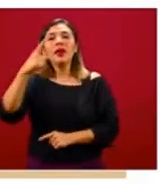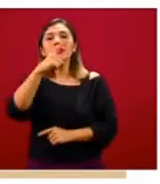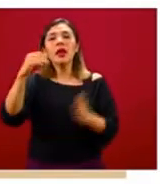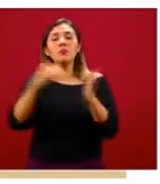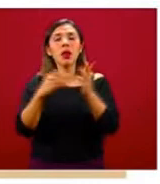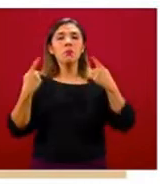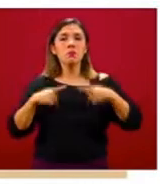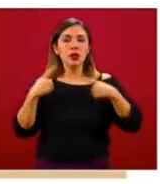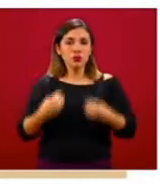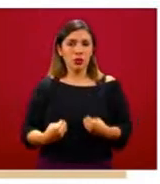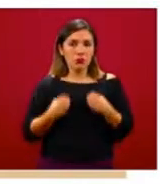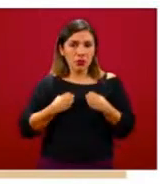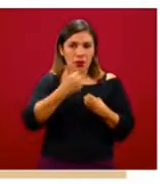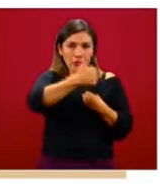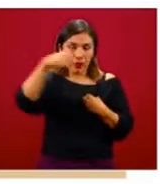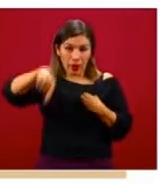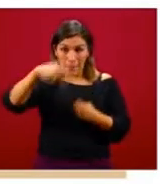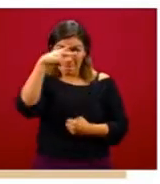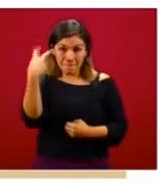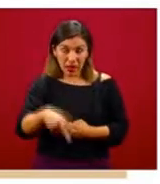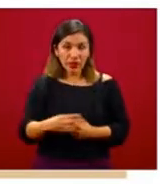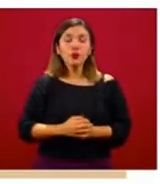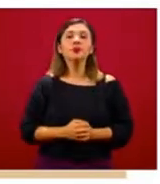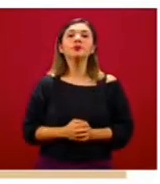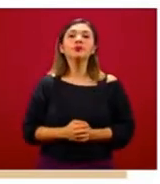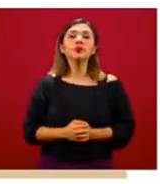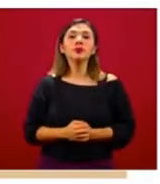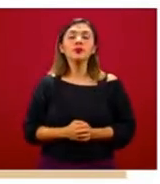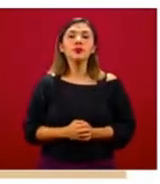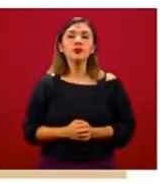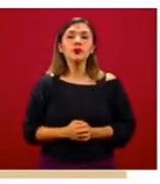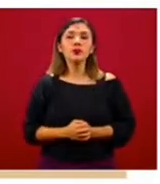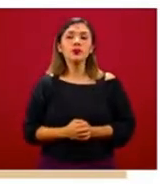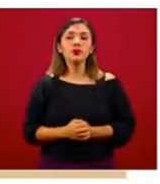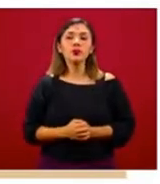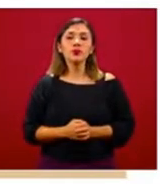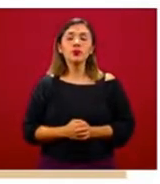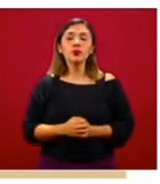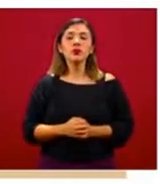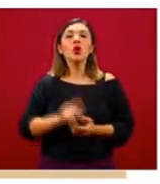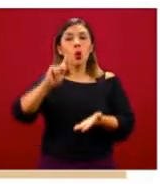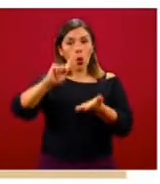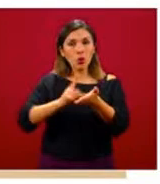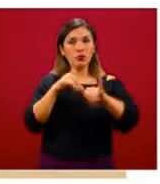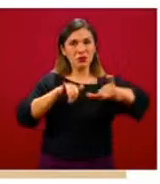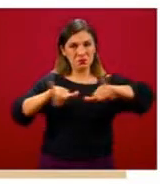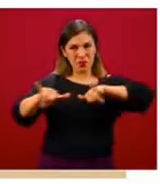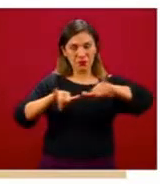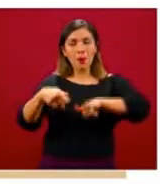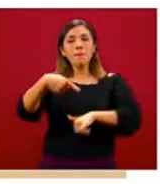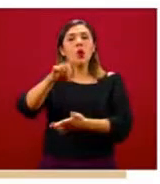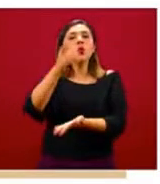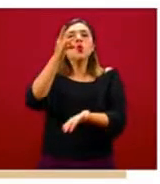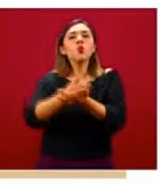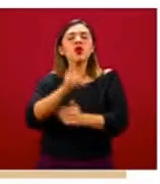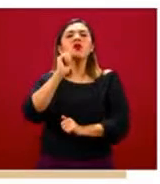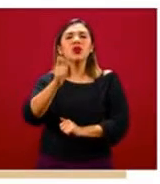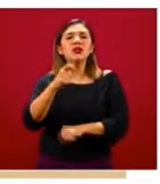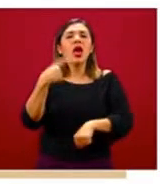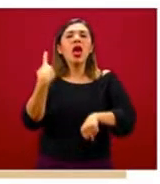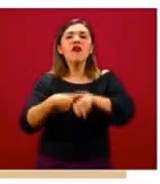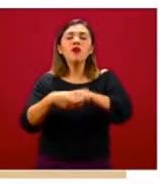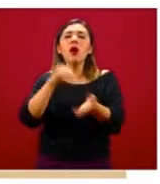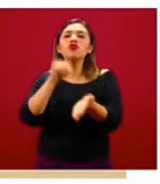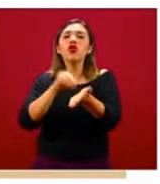is que the hasta el momento se incidency ha for presentado en México. 100,000 En la siguiente diapositiva inhabitants. volvemos nuevamente al mapa, pero ahora el mapa Next up, we solamente can see registra in the la map